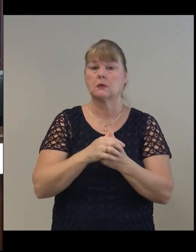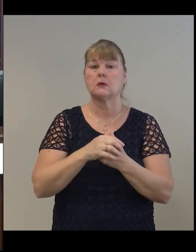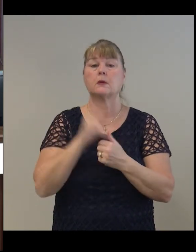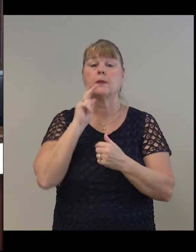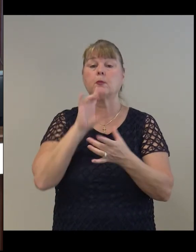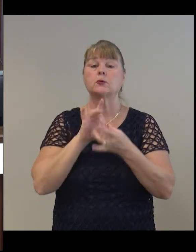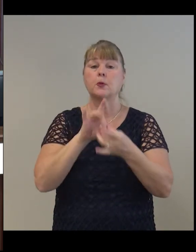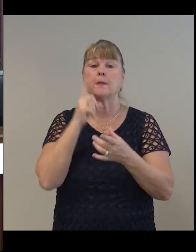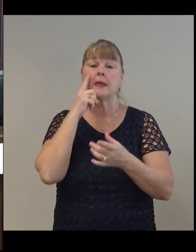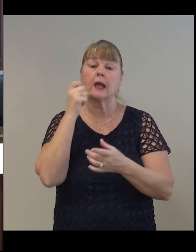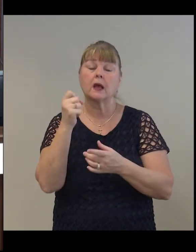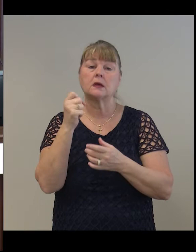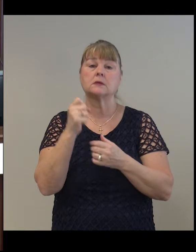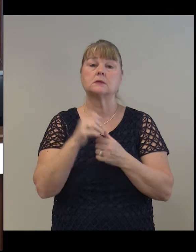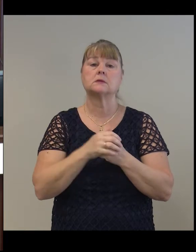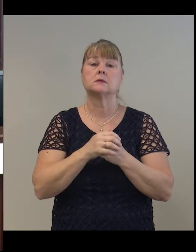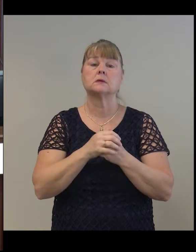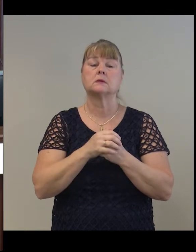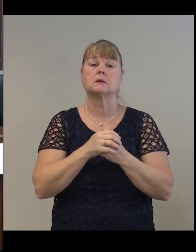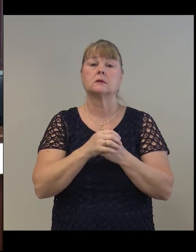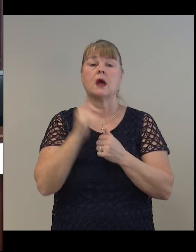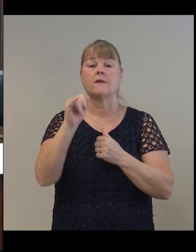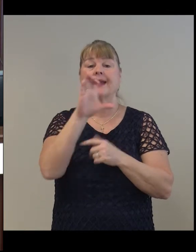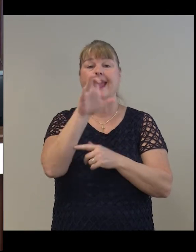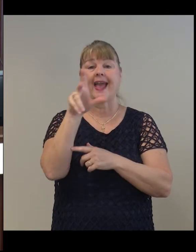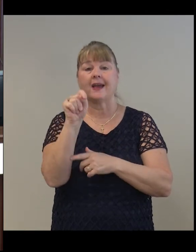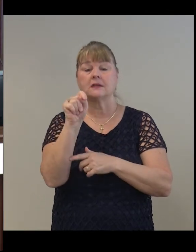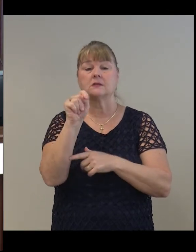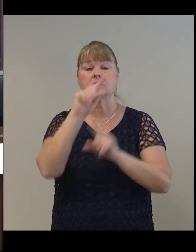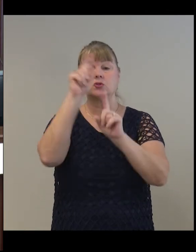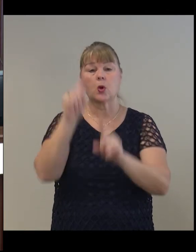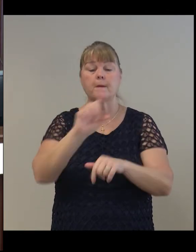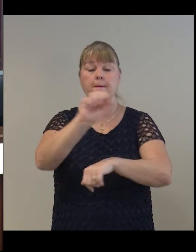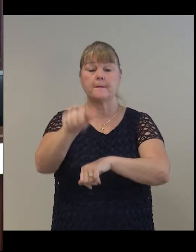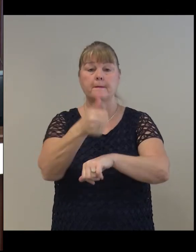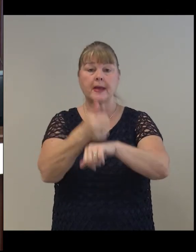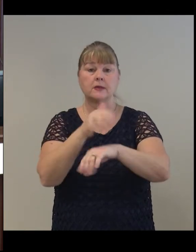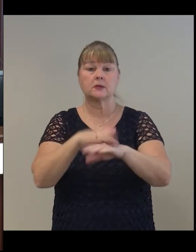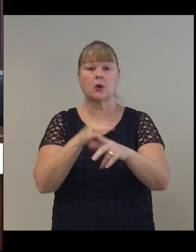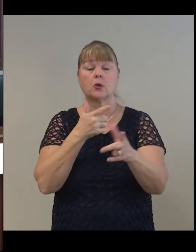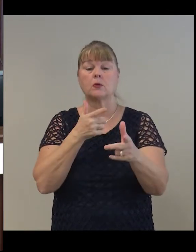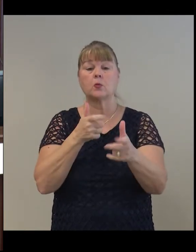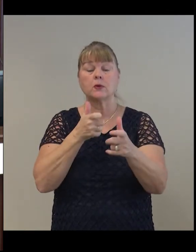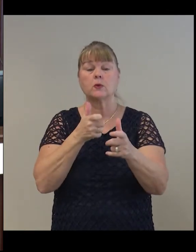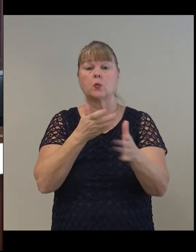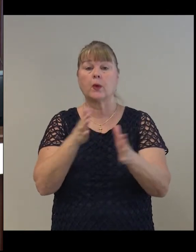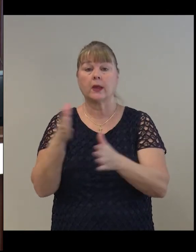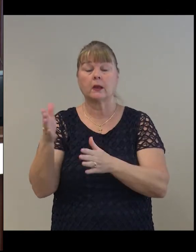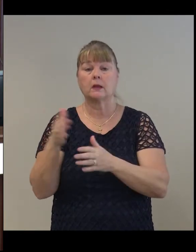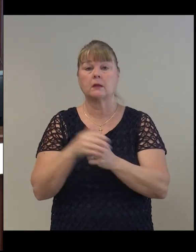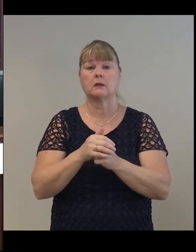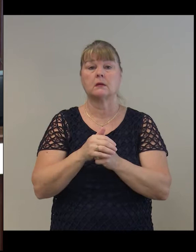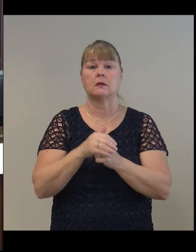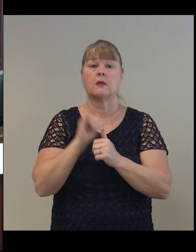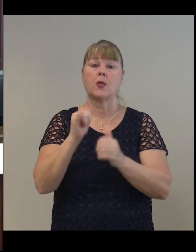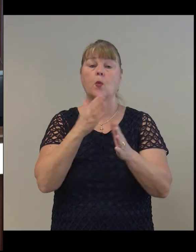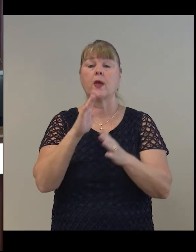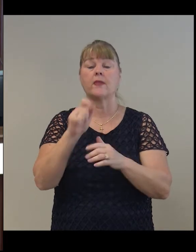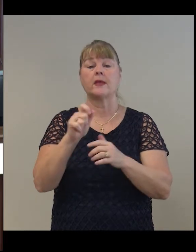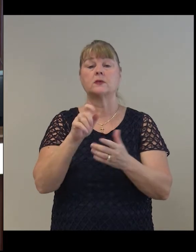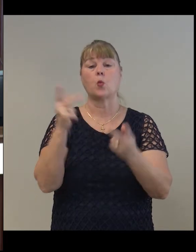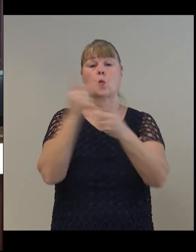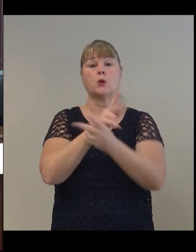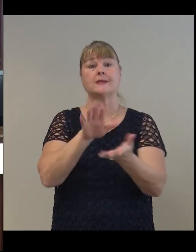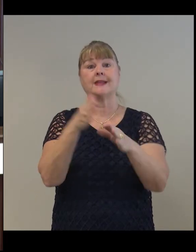people associate, because categories of storms are based on wind speed, that wind is going to be the deadliest part,